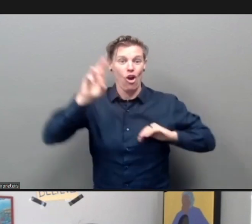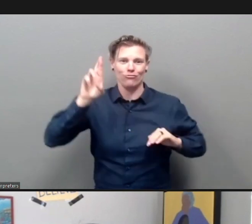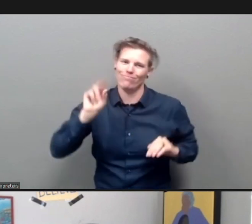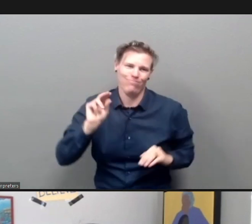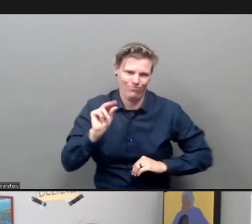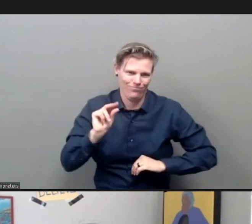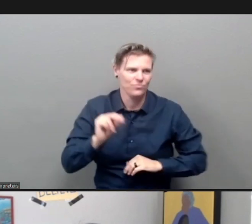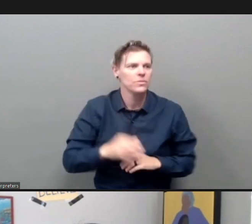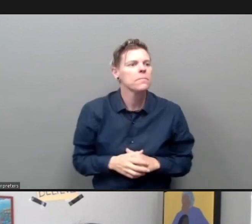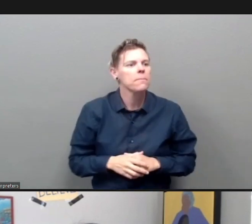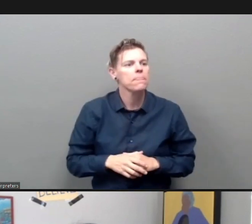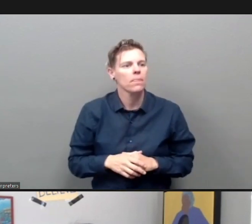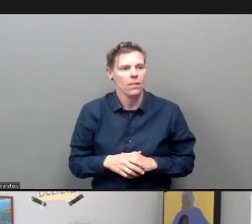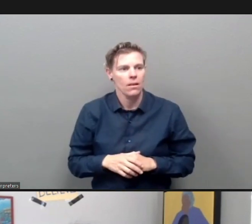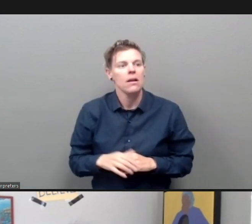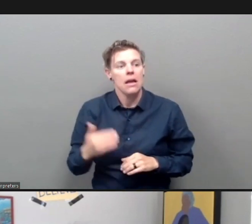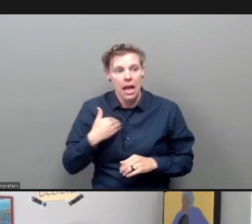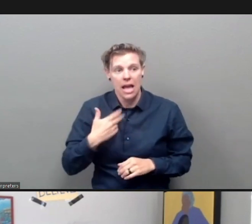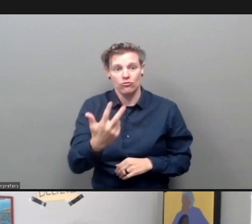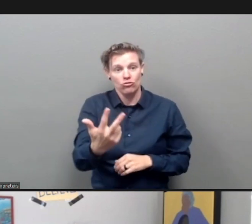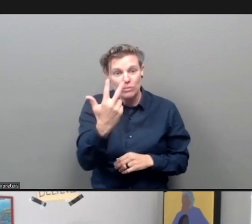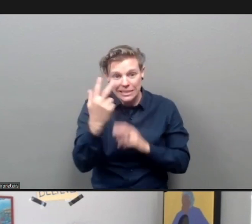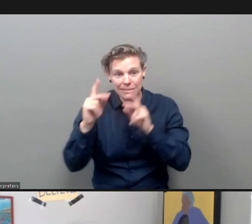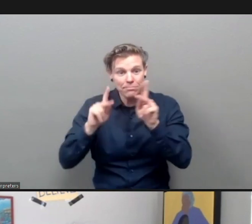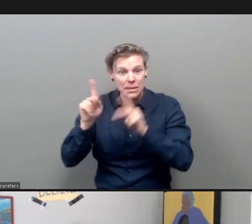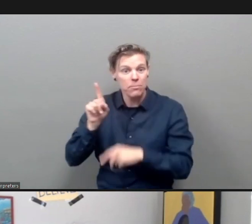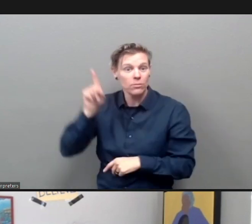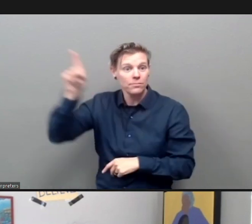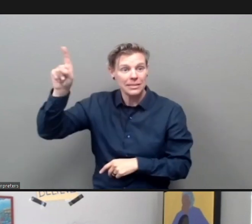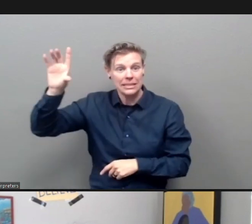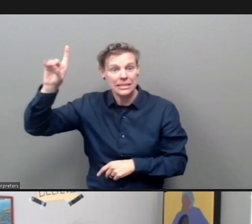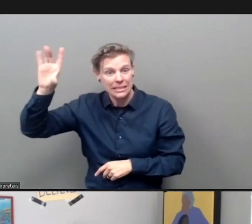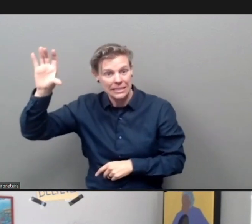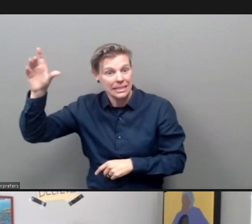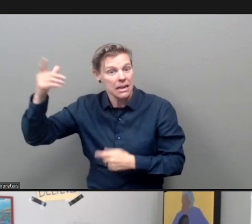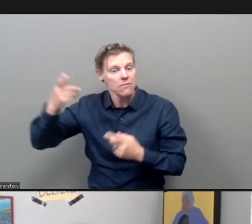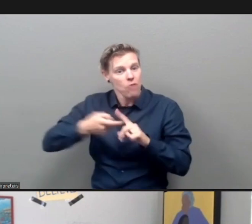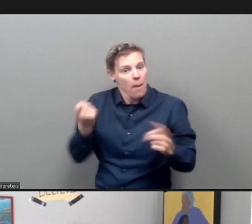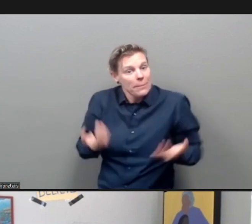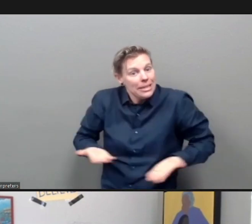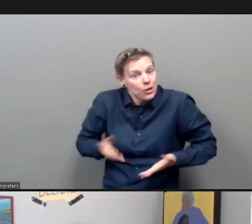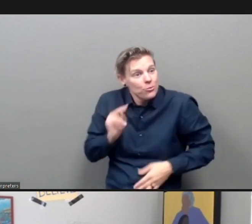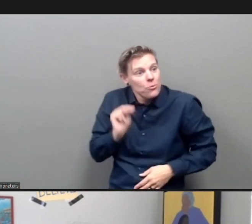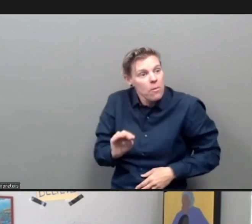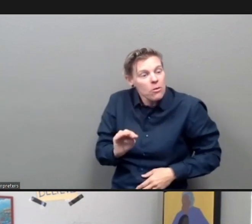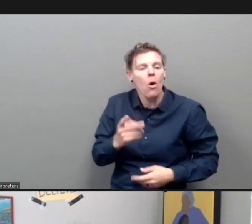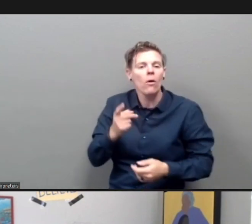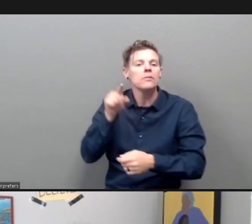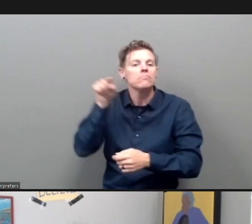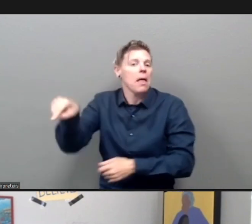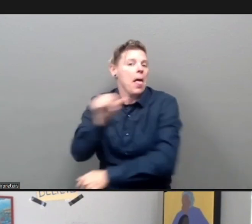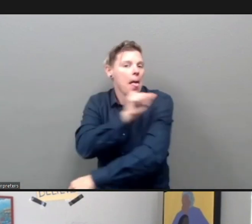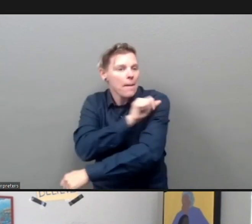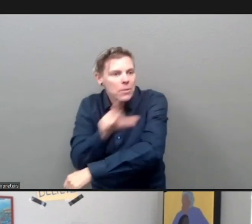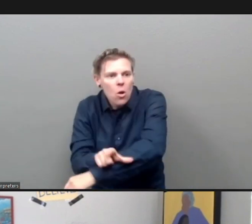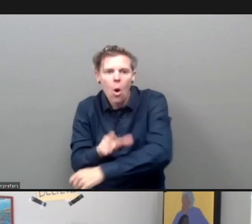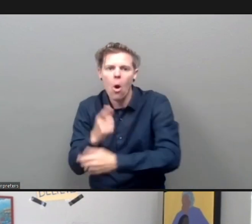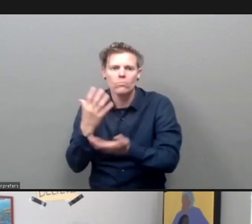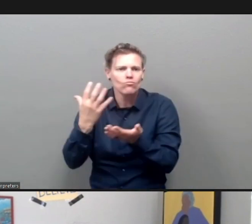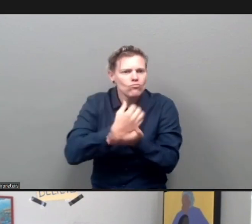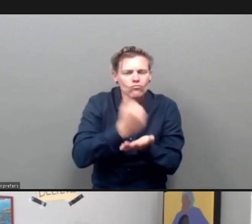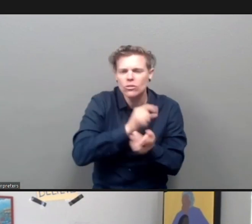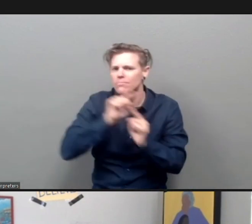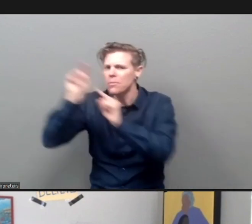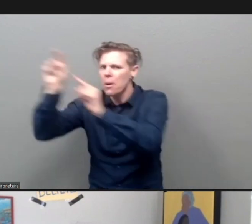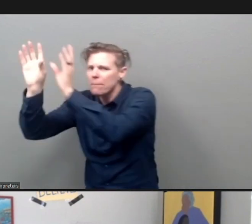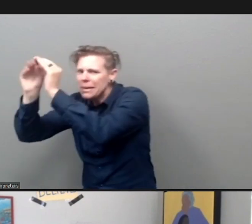now collecting data and will be reporting back to us. So I appreciate the question about safety. That's what we're all about. And